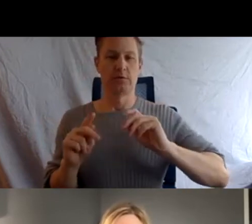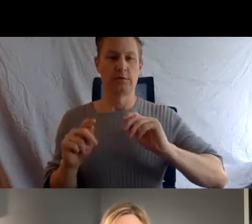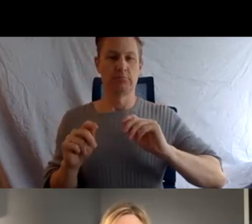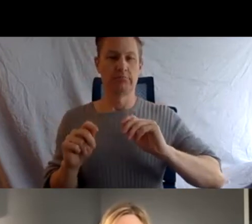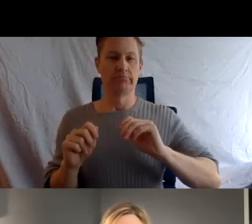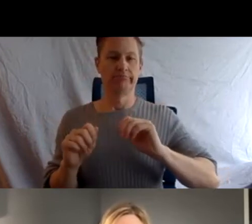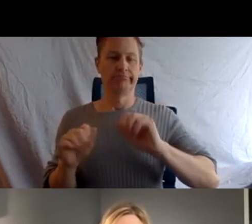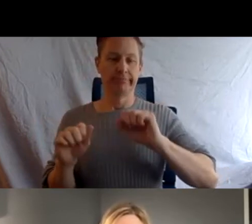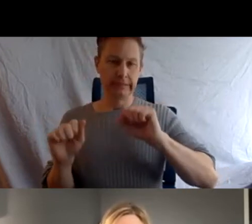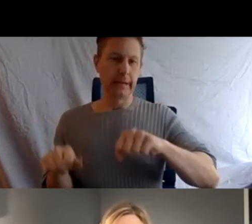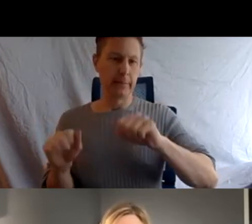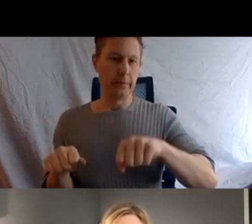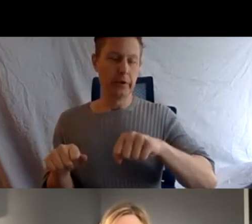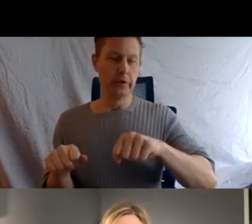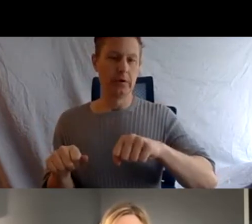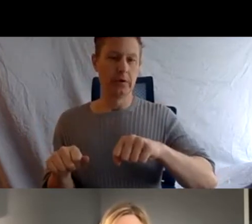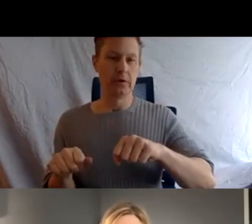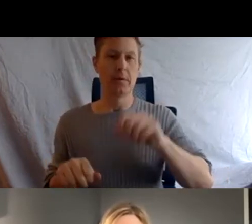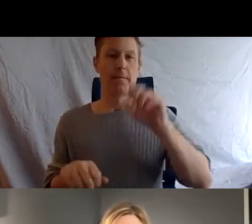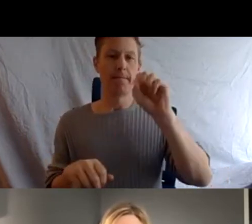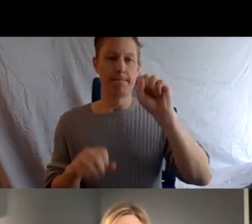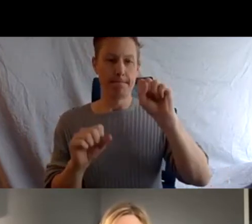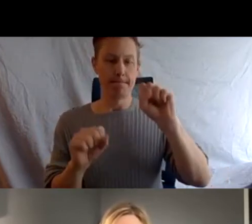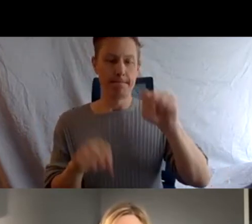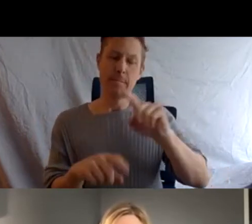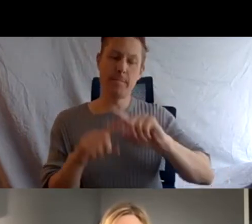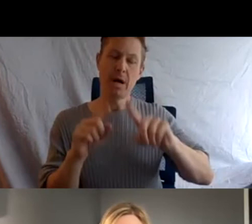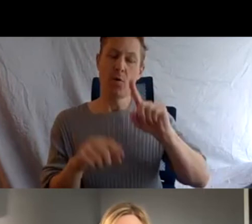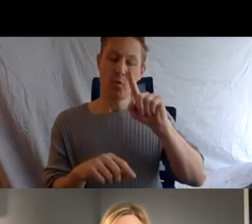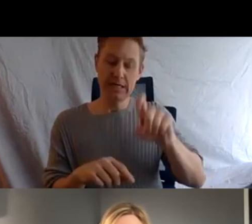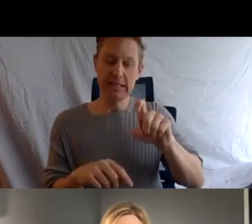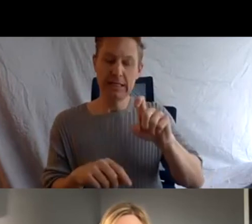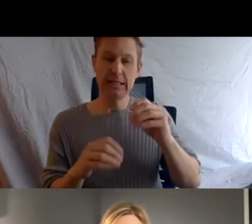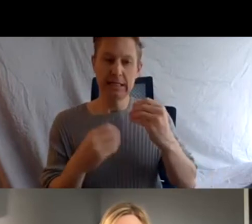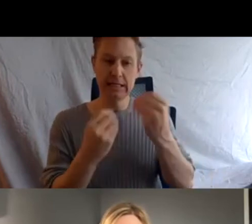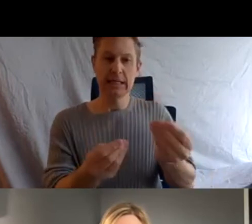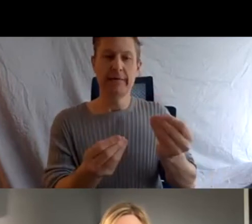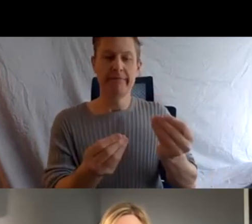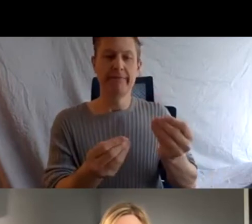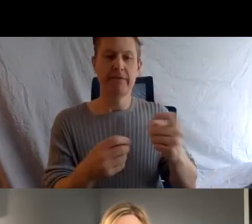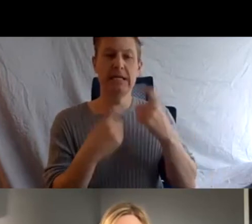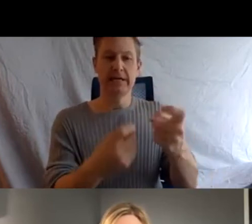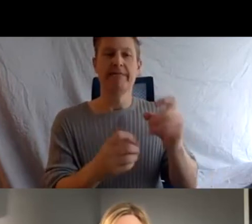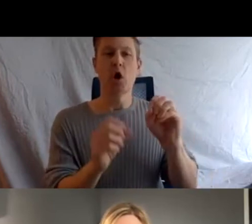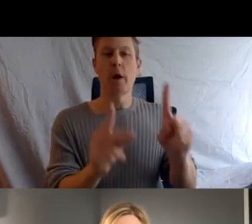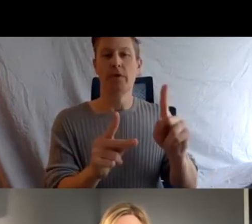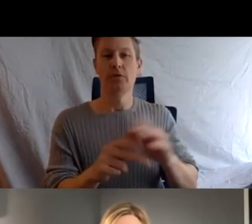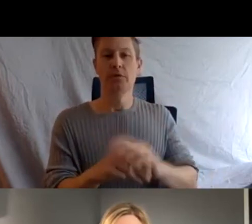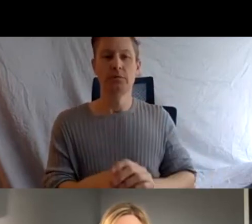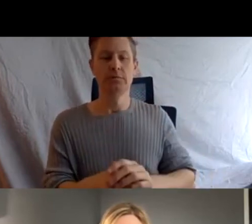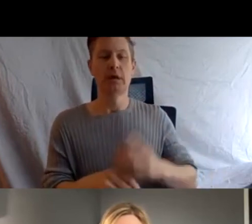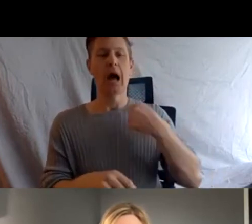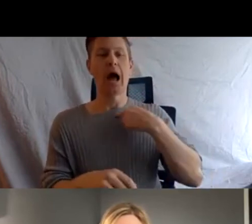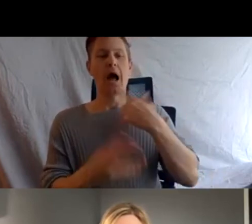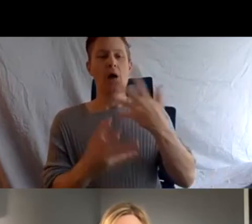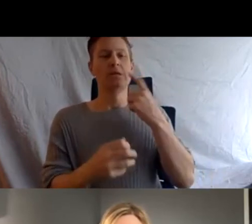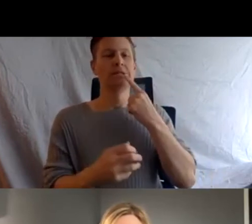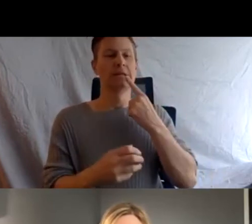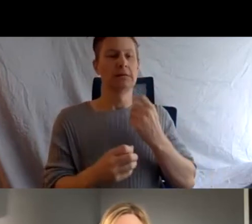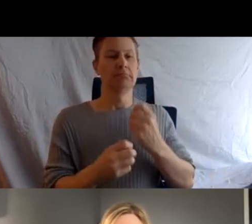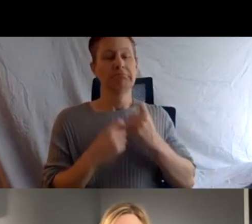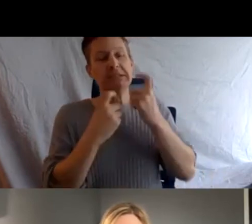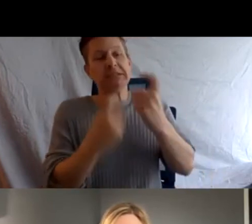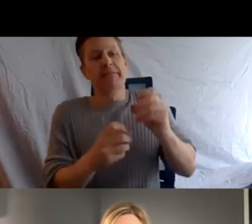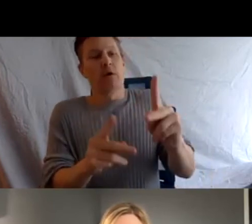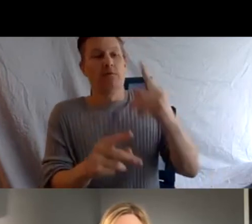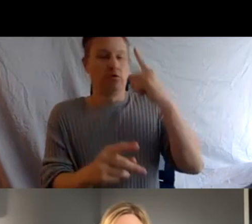it's, yeah, if I would have one thing to the powers that be, it's like, give disabled performers a shot. Like